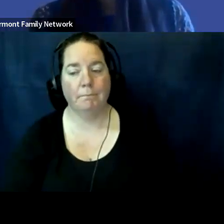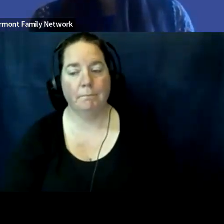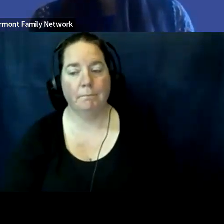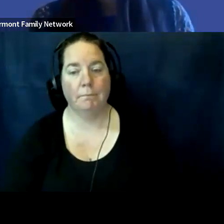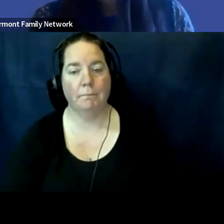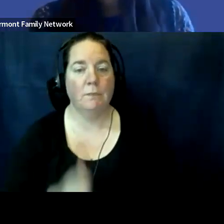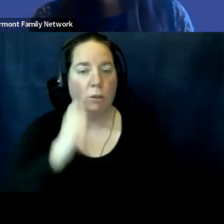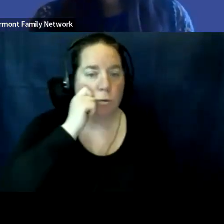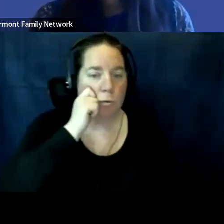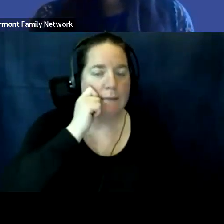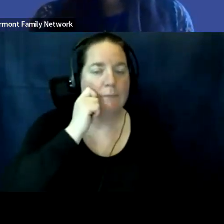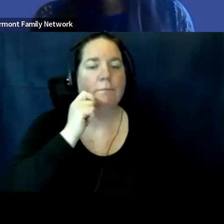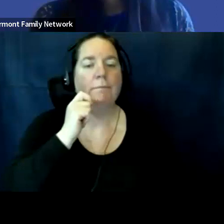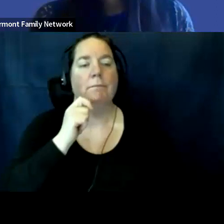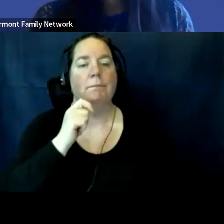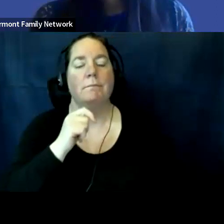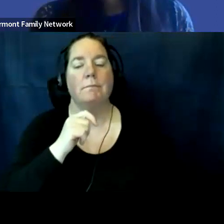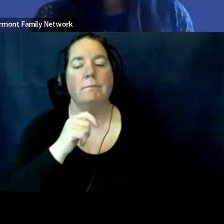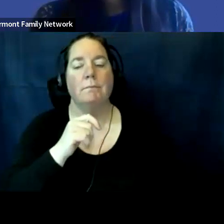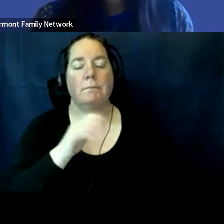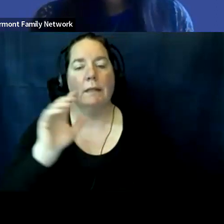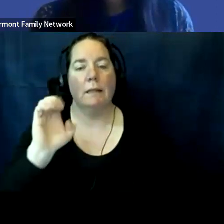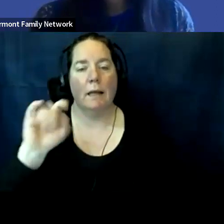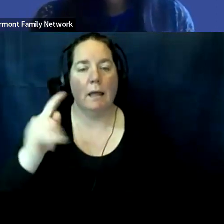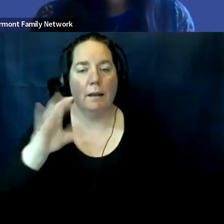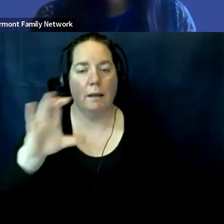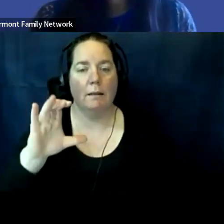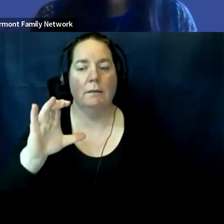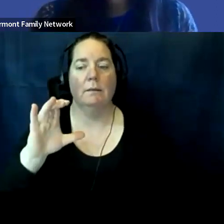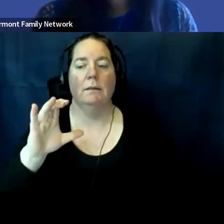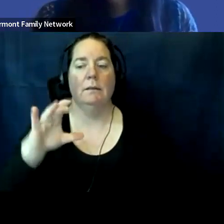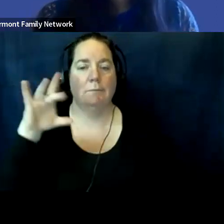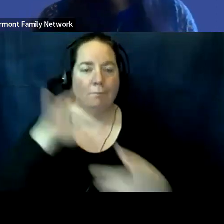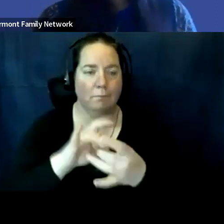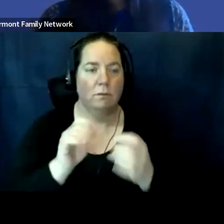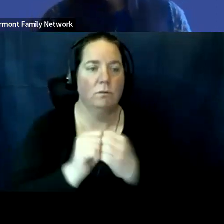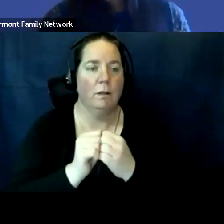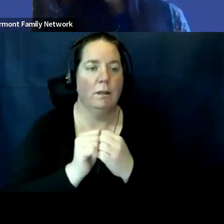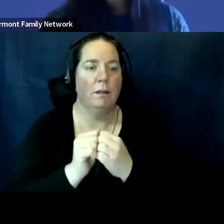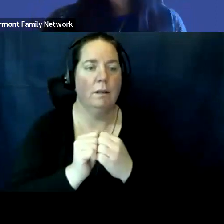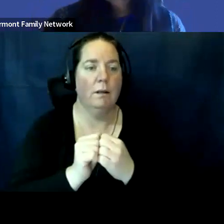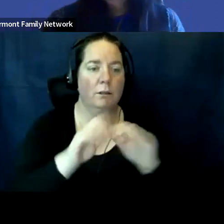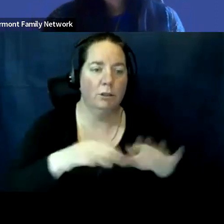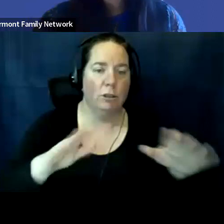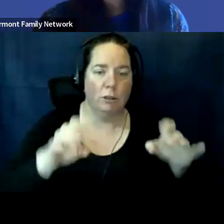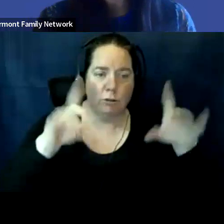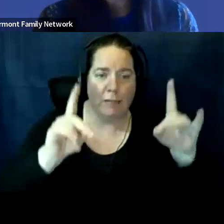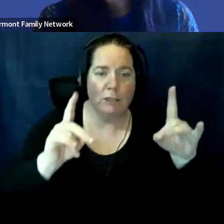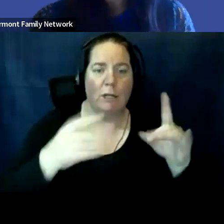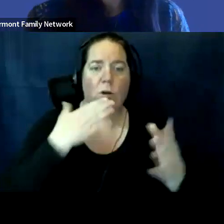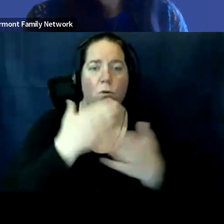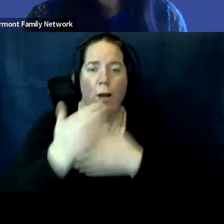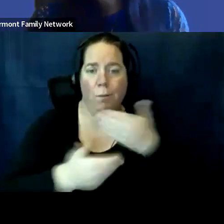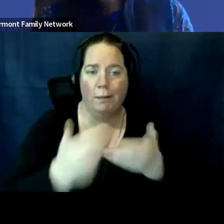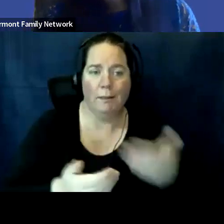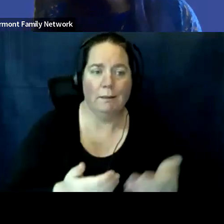and ethnicity have to do with our child's well-being and education? So I'll answer that. And